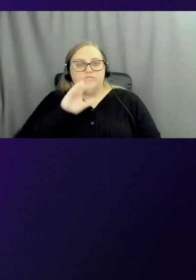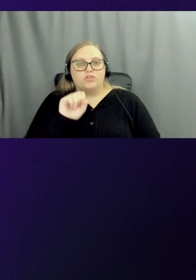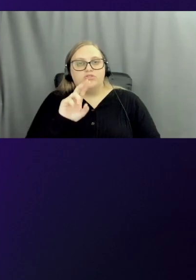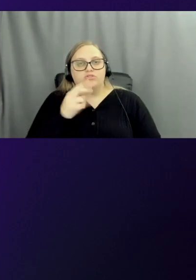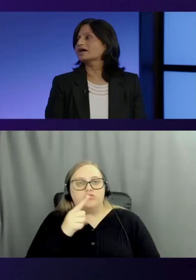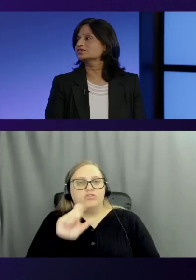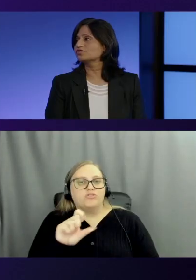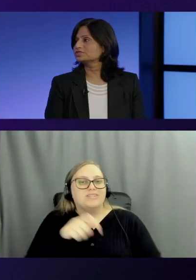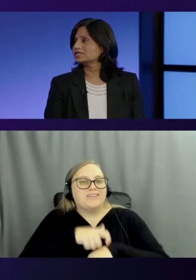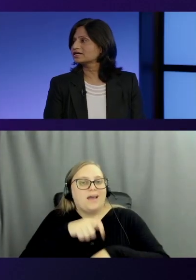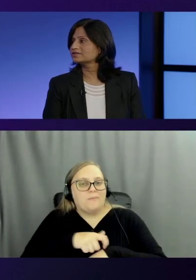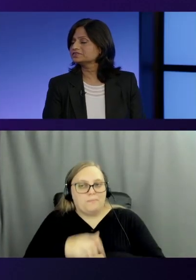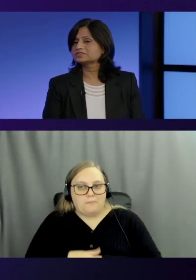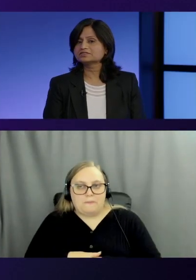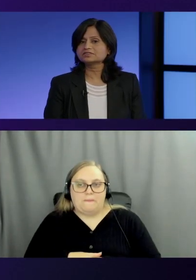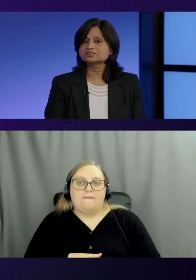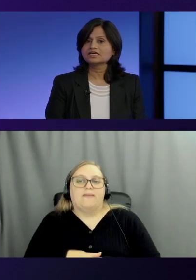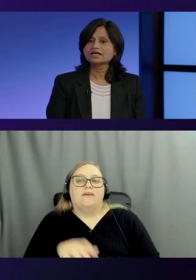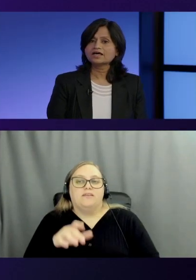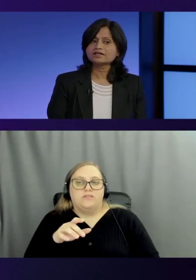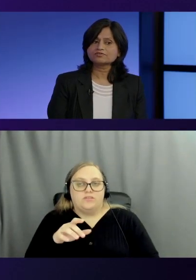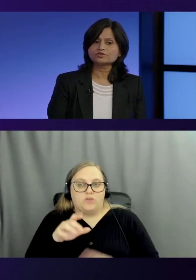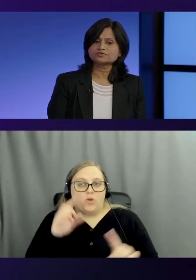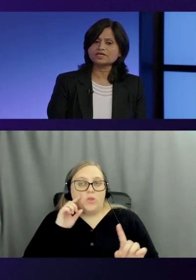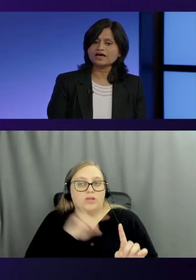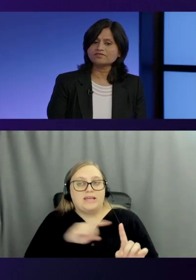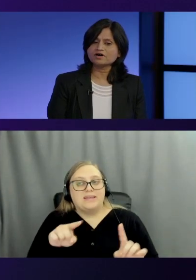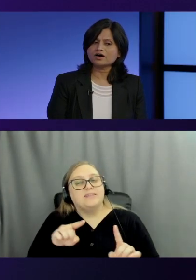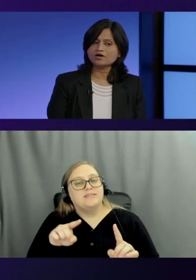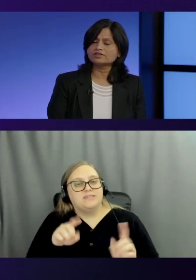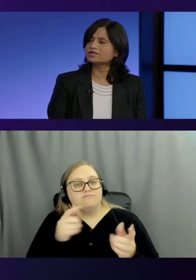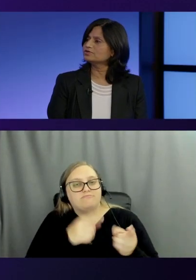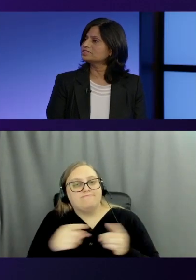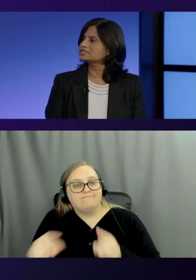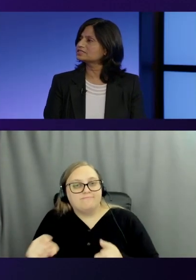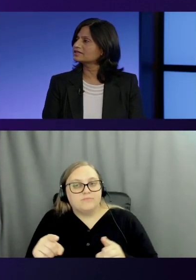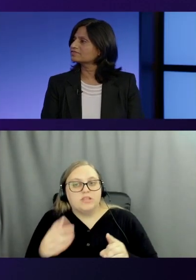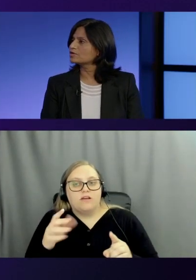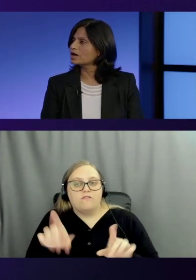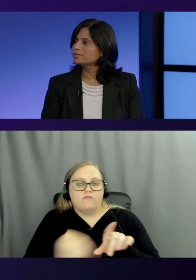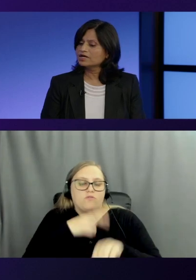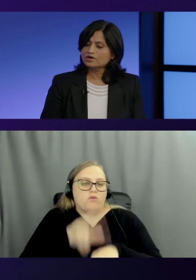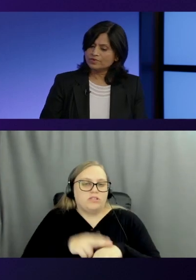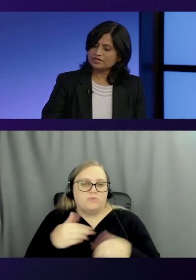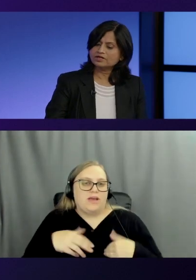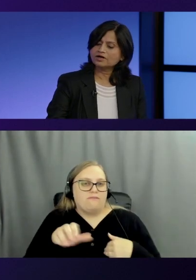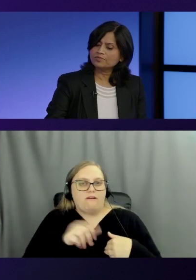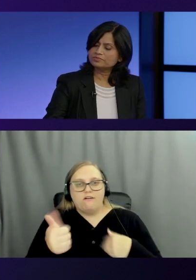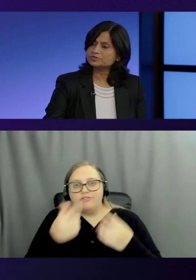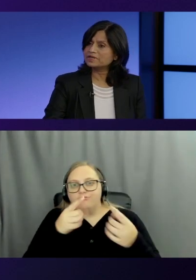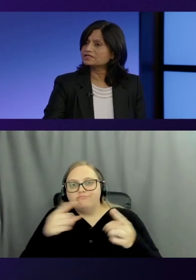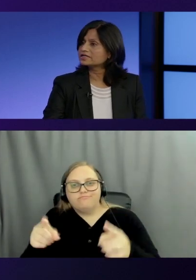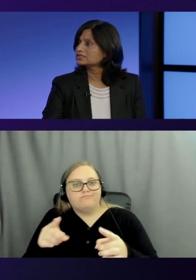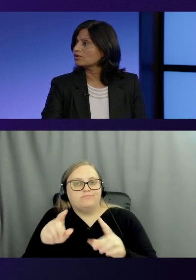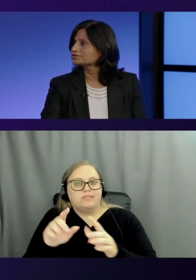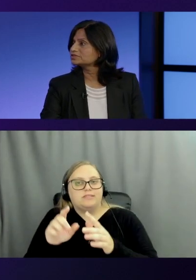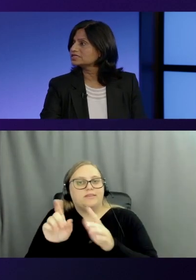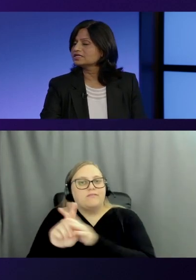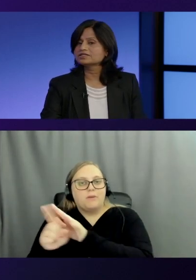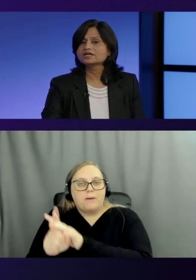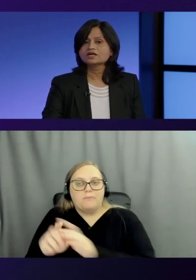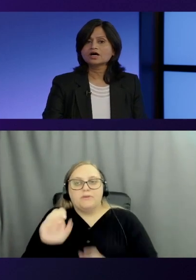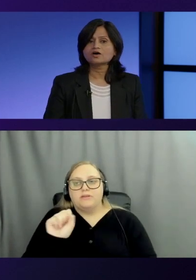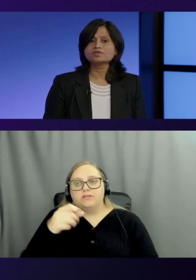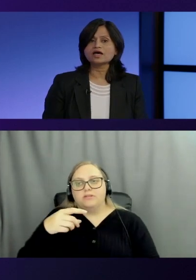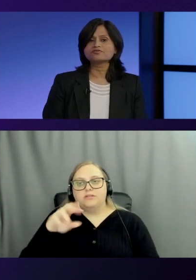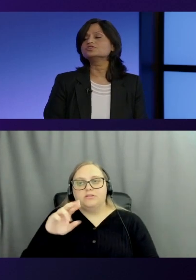with IM4GN and IS4GN kind of instances. And of course, we have other new instances that have come up where Sprinkler has also